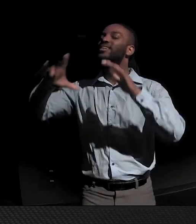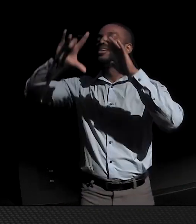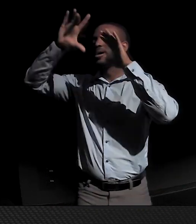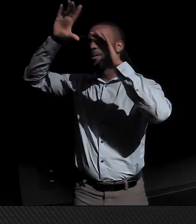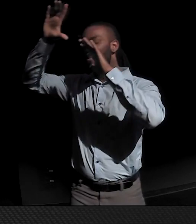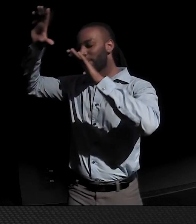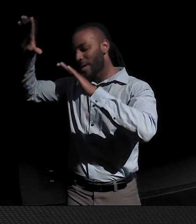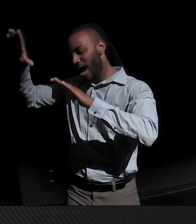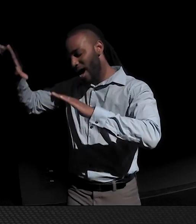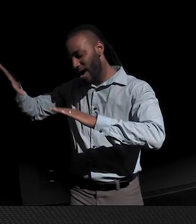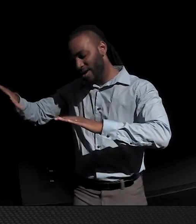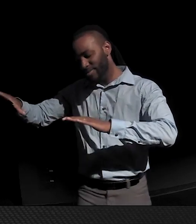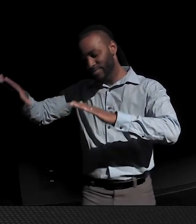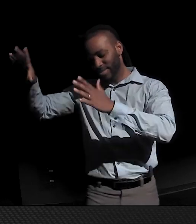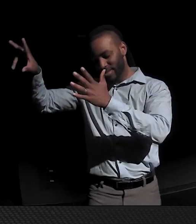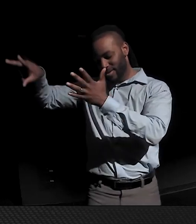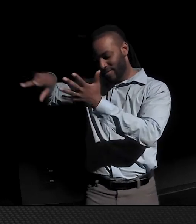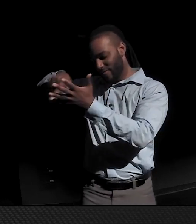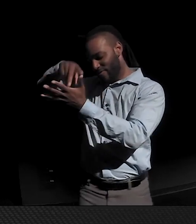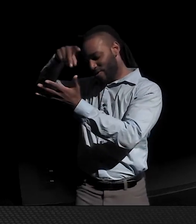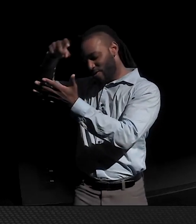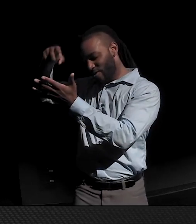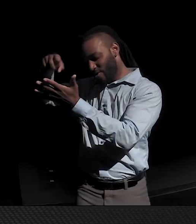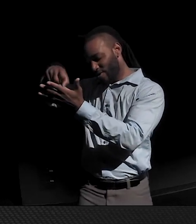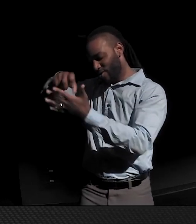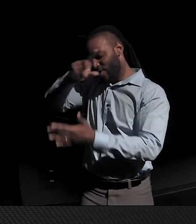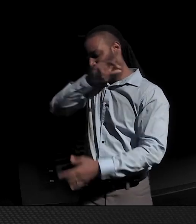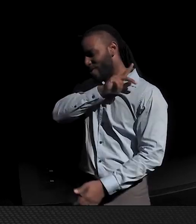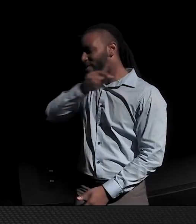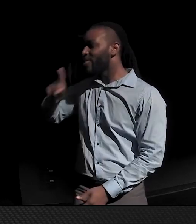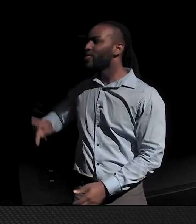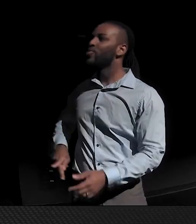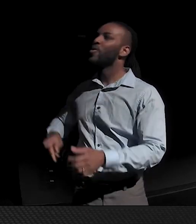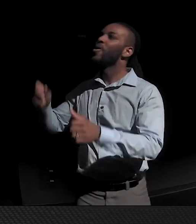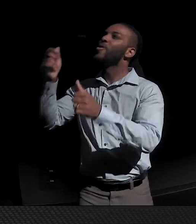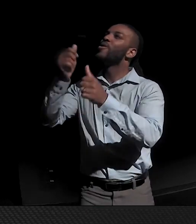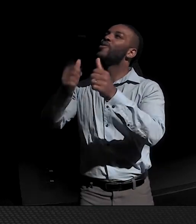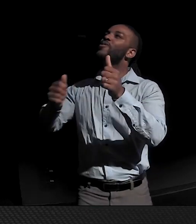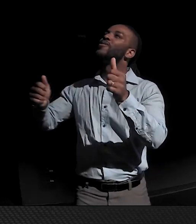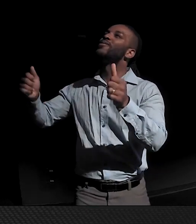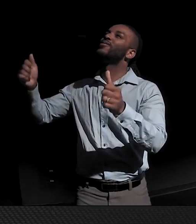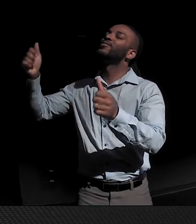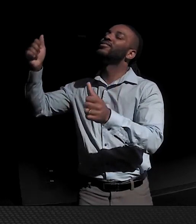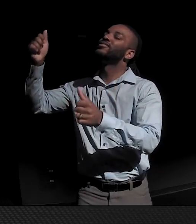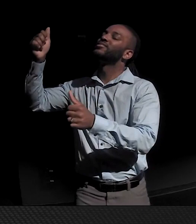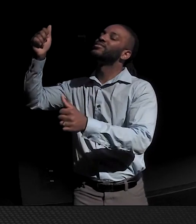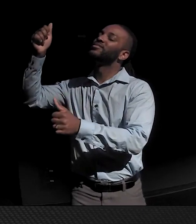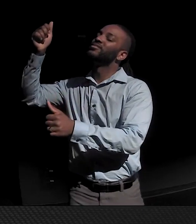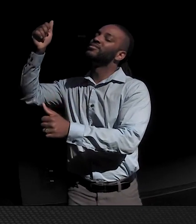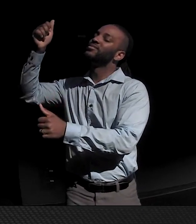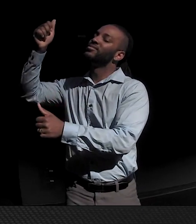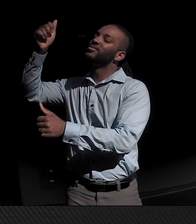angels. They bow before your throne.